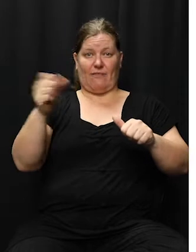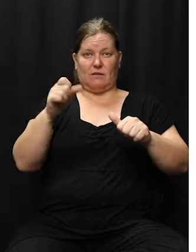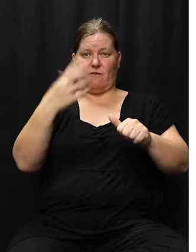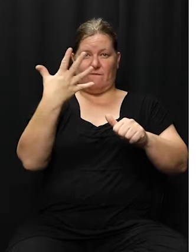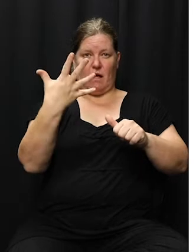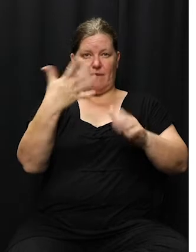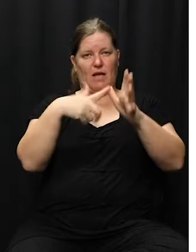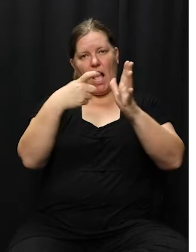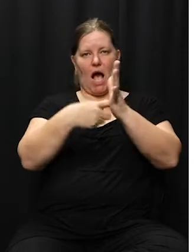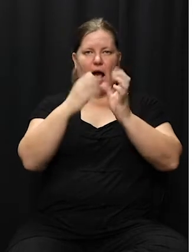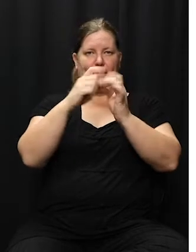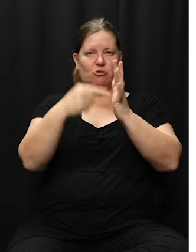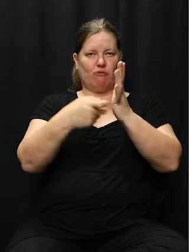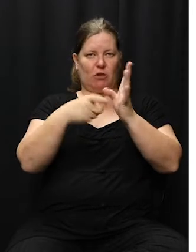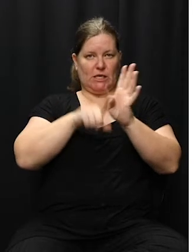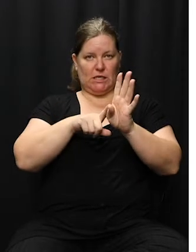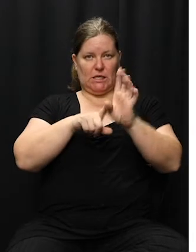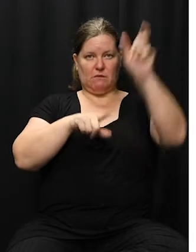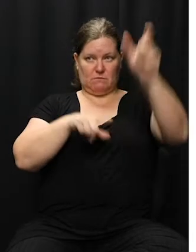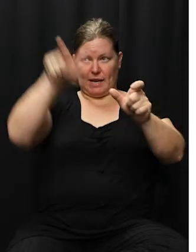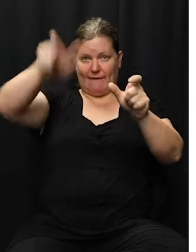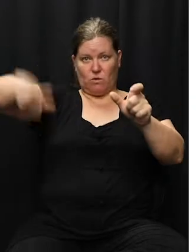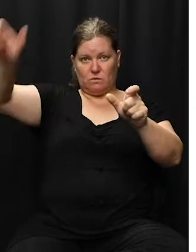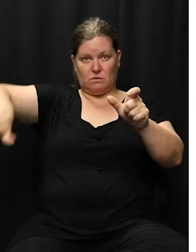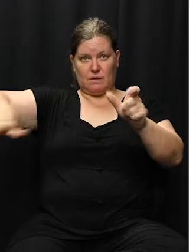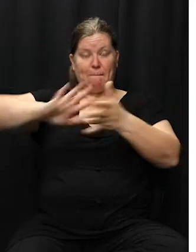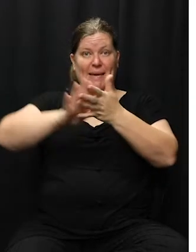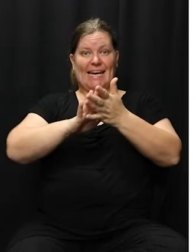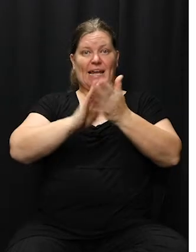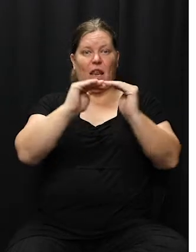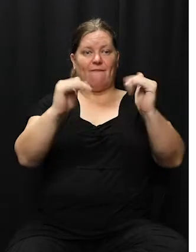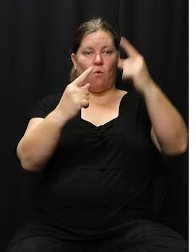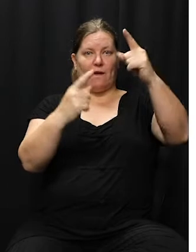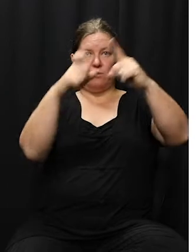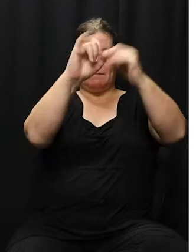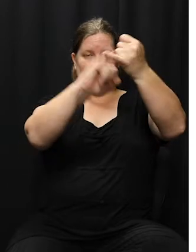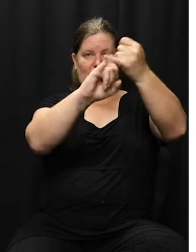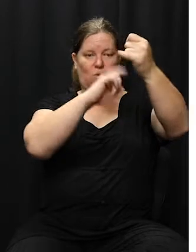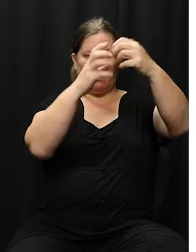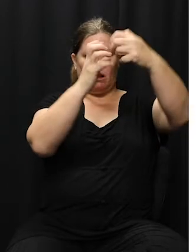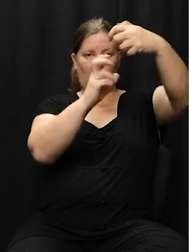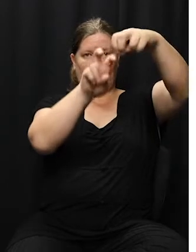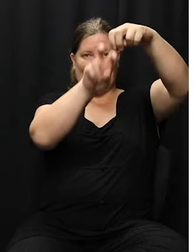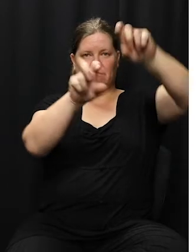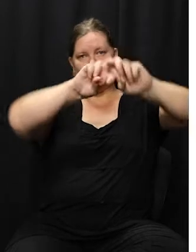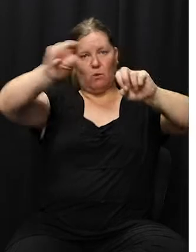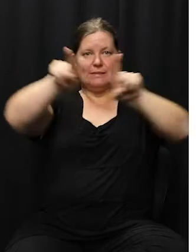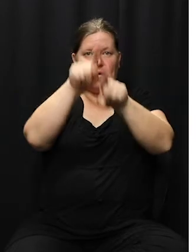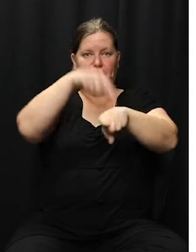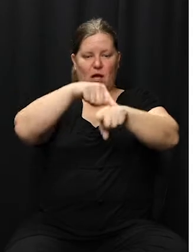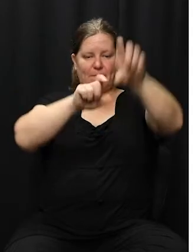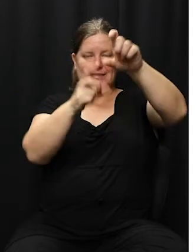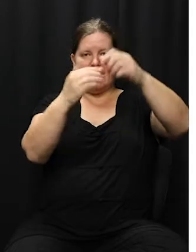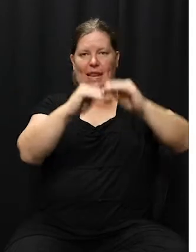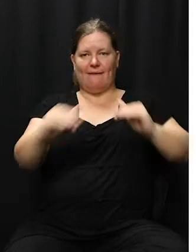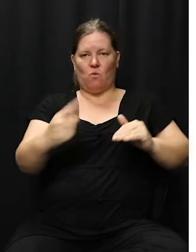So they are arbitrary stages, these columns, and it means level 1 of depicting signs doesn't necessarily happen at the same time as level